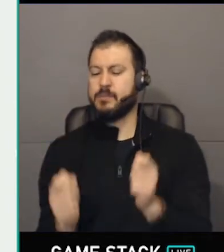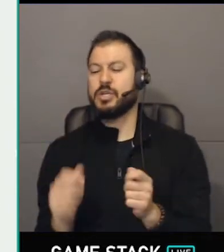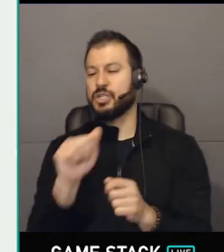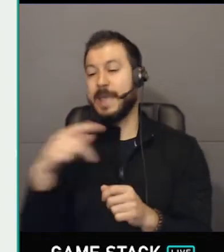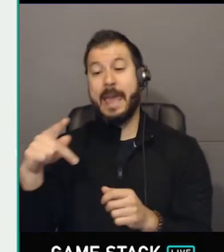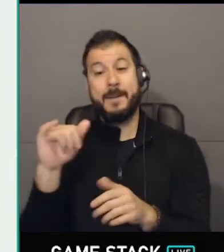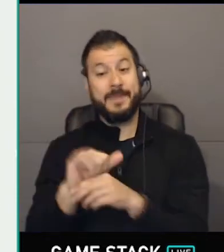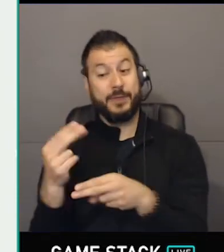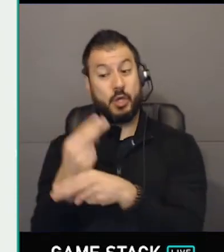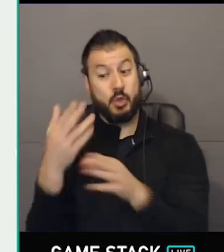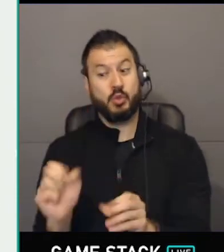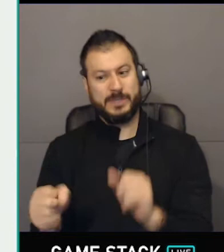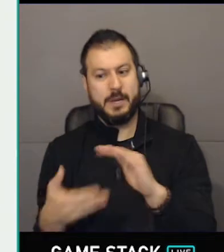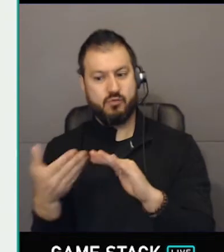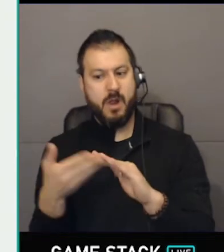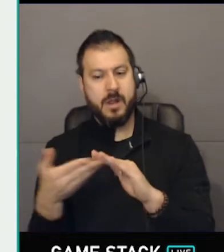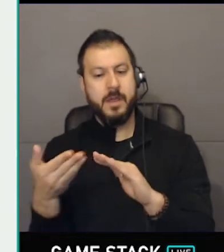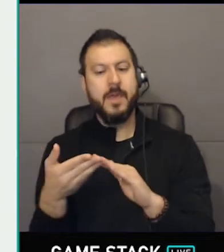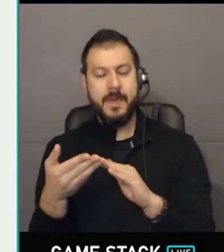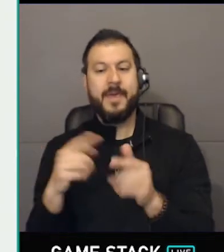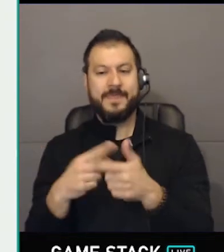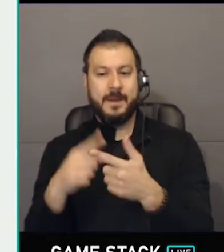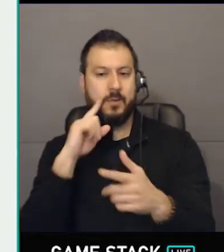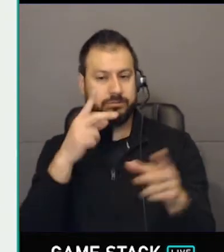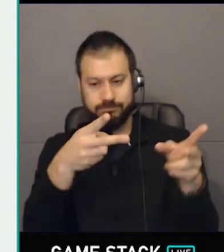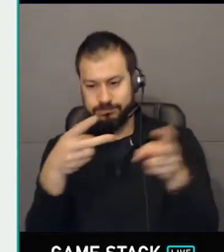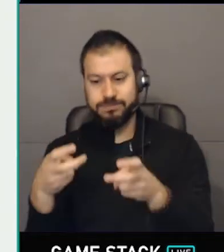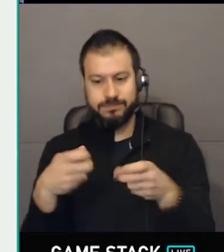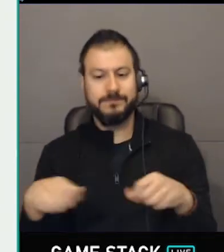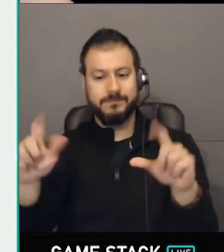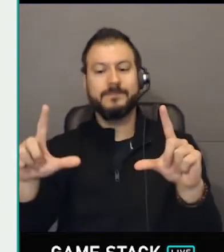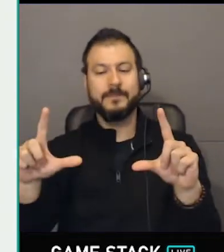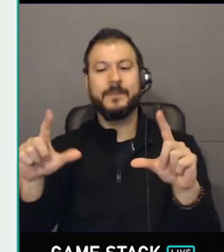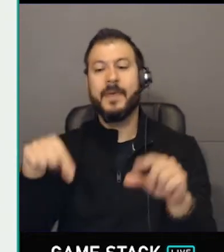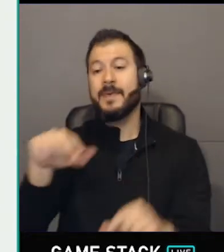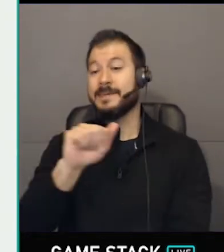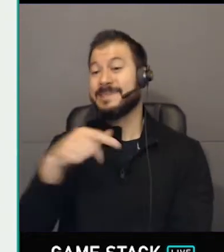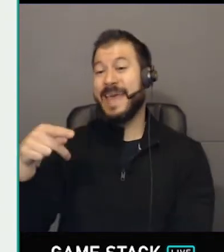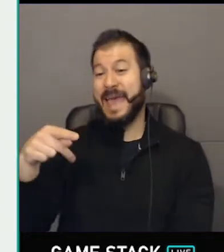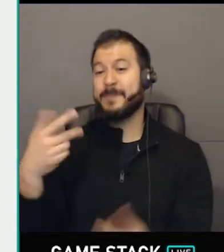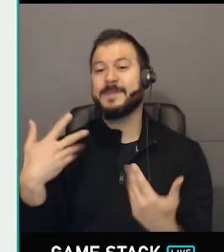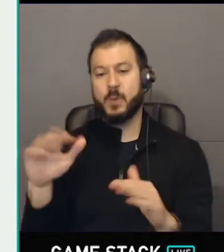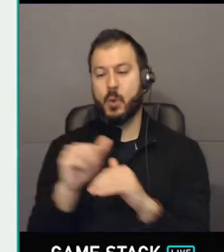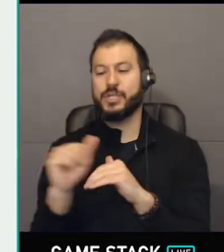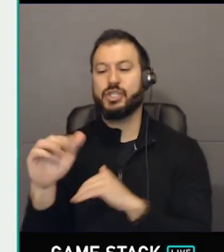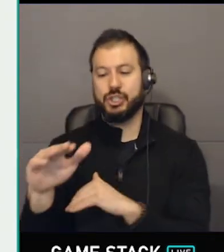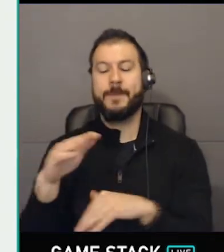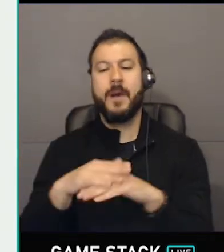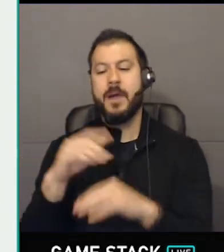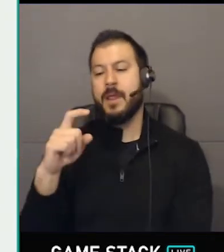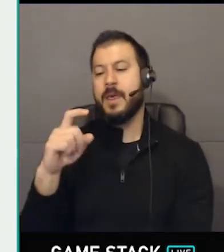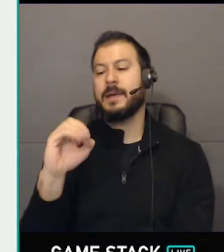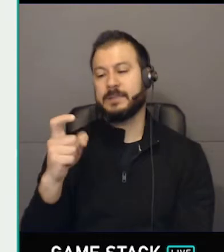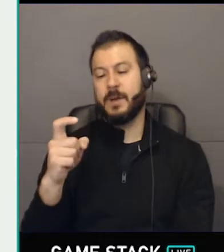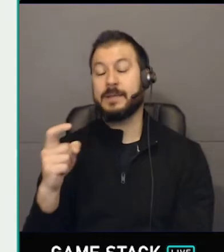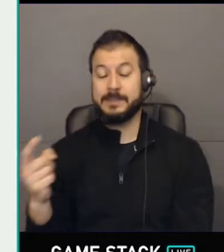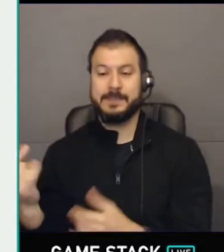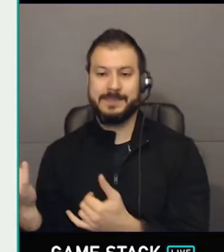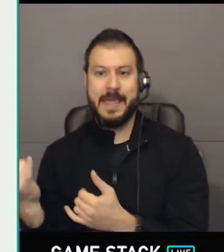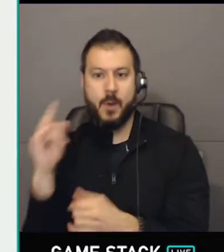data is then exposed by the same system APIs. This app has already shipped on Xbox and is coming to Windows.